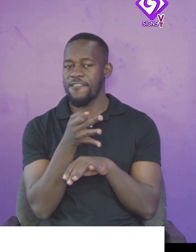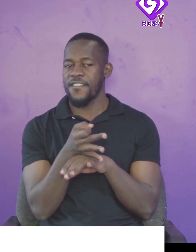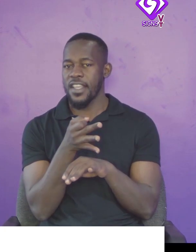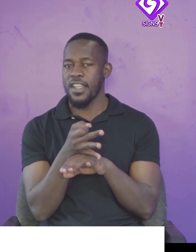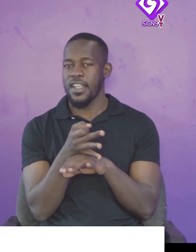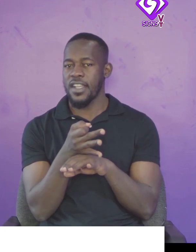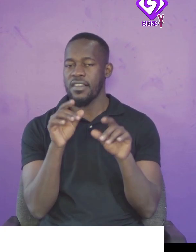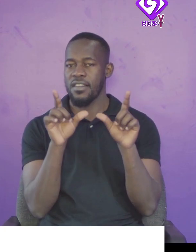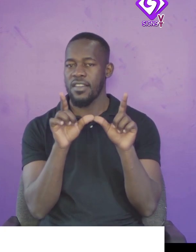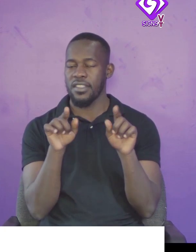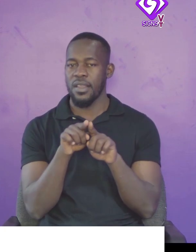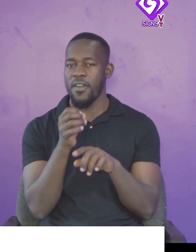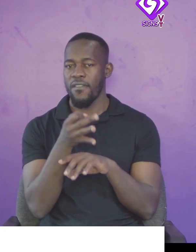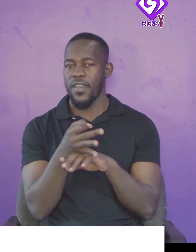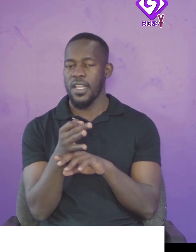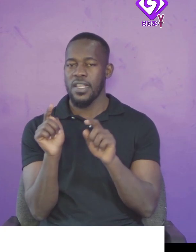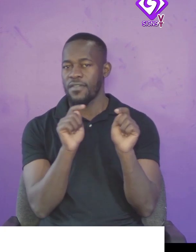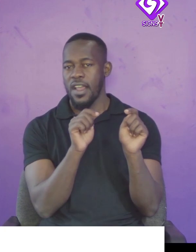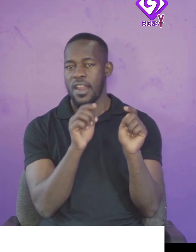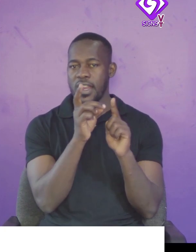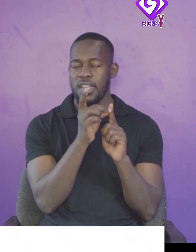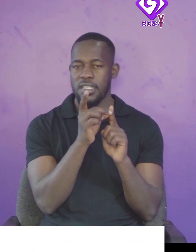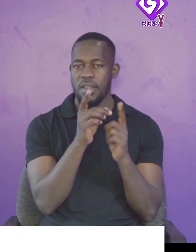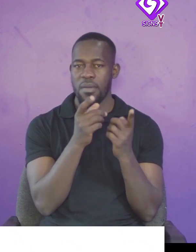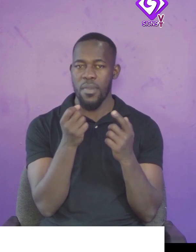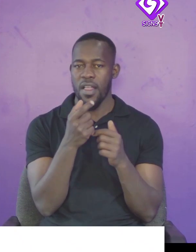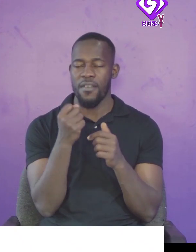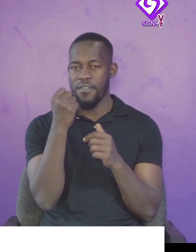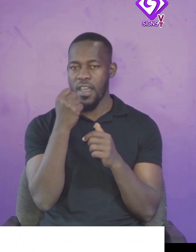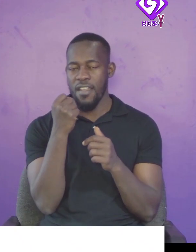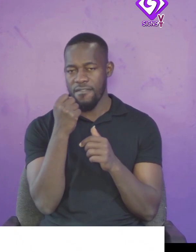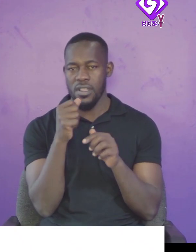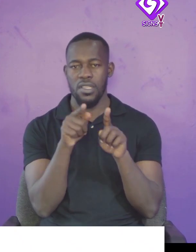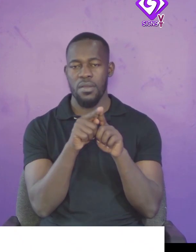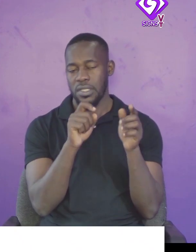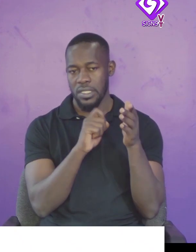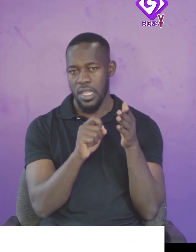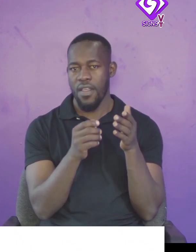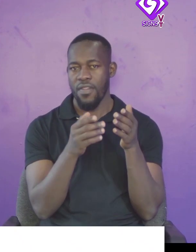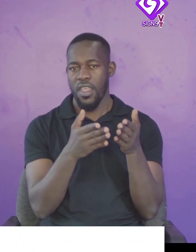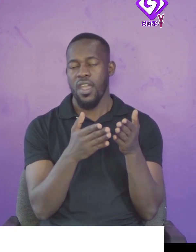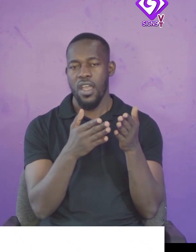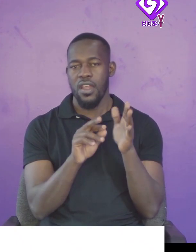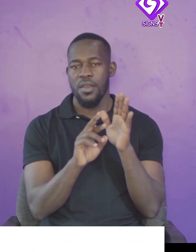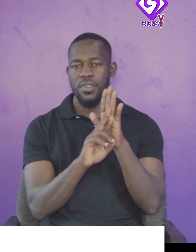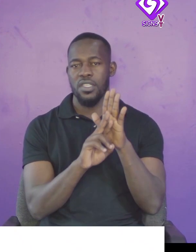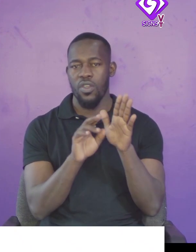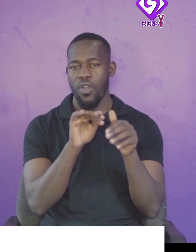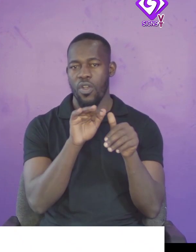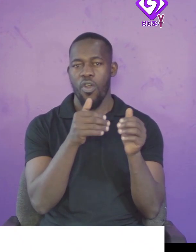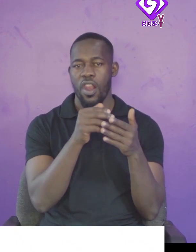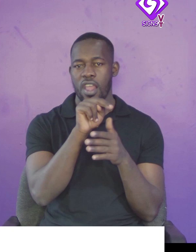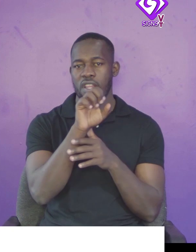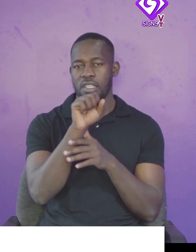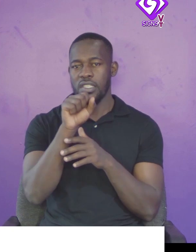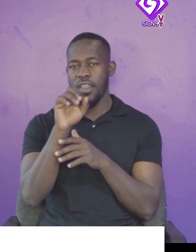dated May 27, 2010, bearing signatures resembling those of the NSSF Board